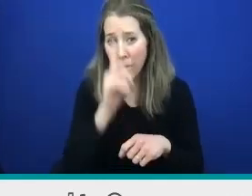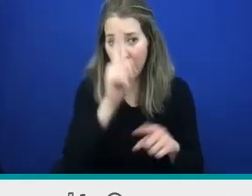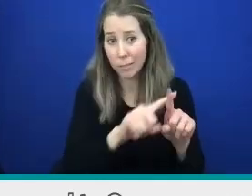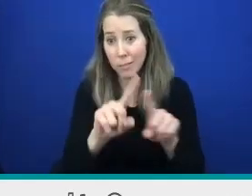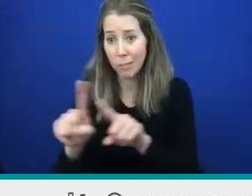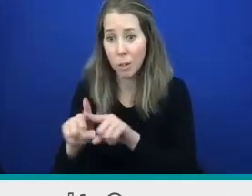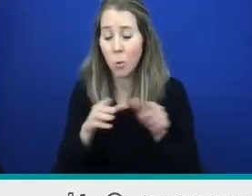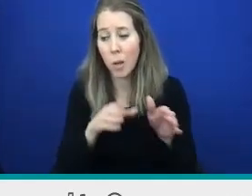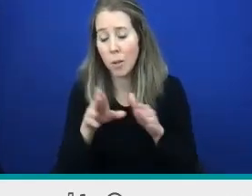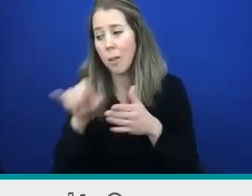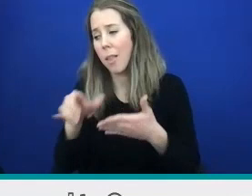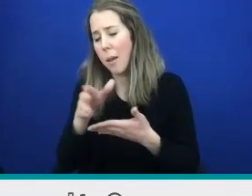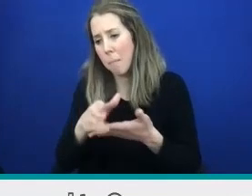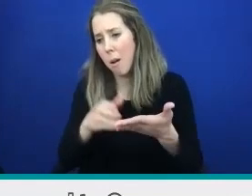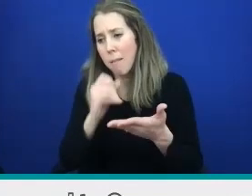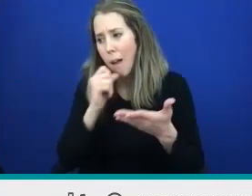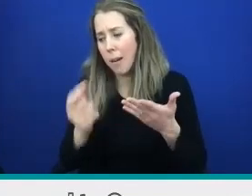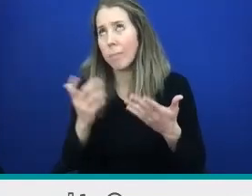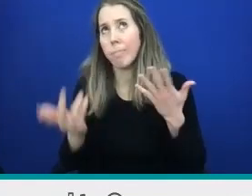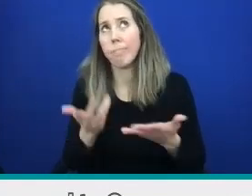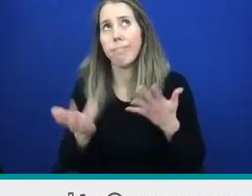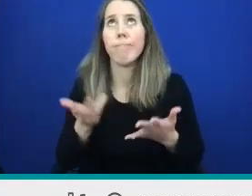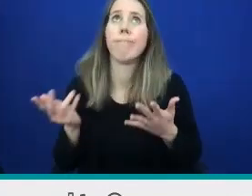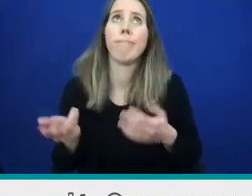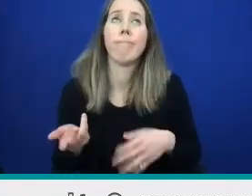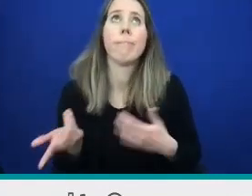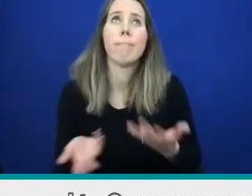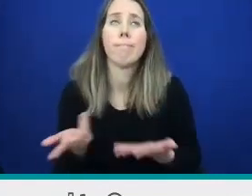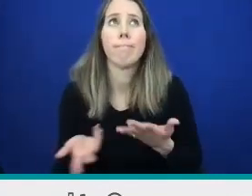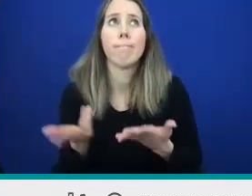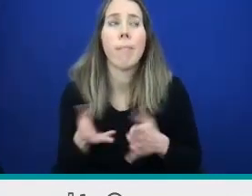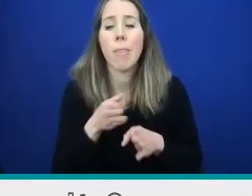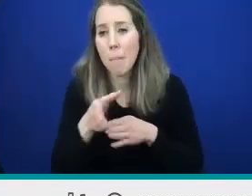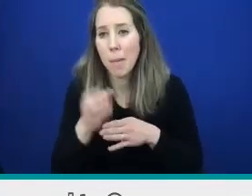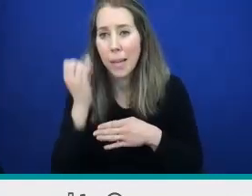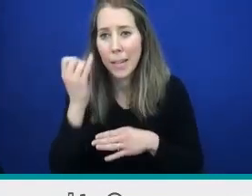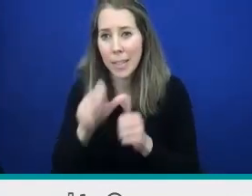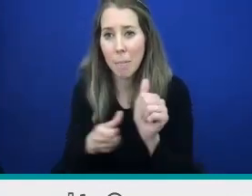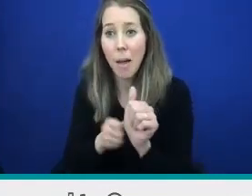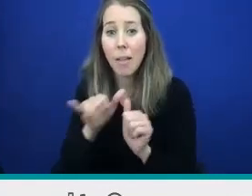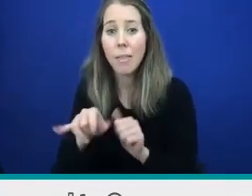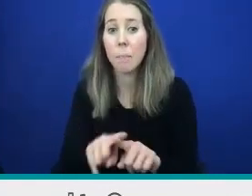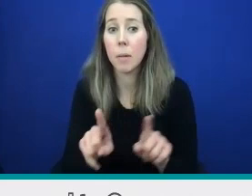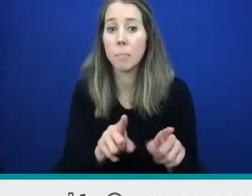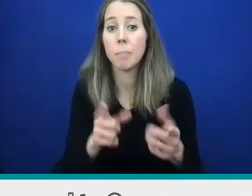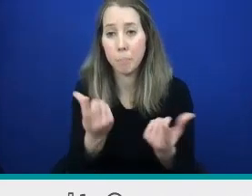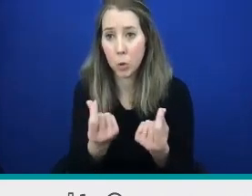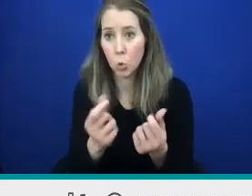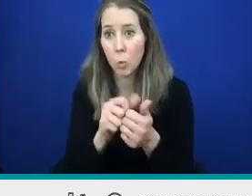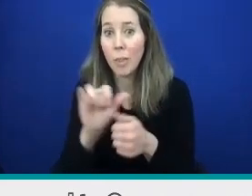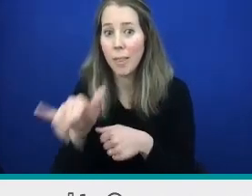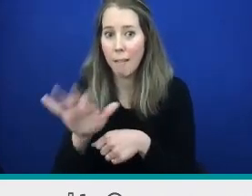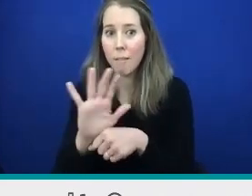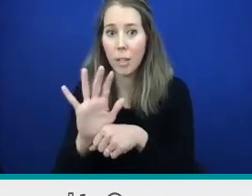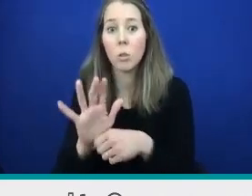part isn't necessarily kind of the main idea behind it, but obviously what you're doing with that video.